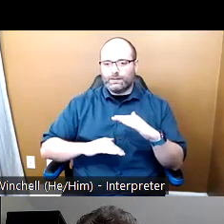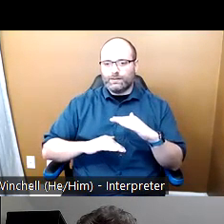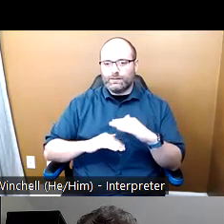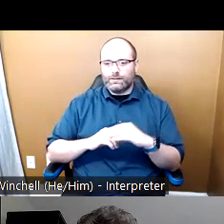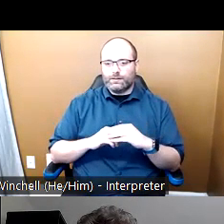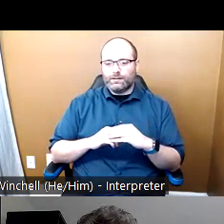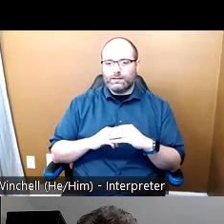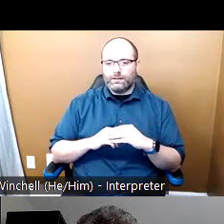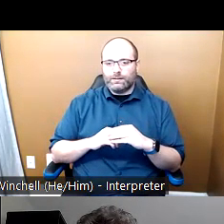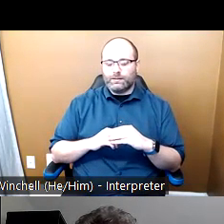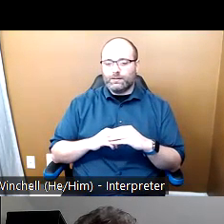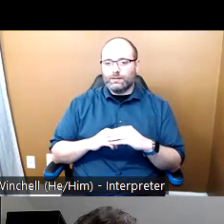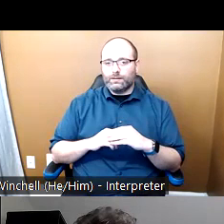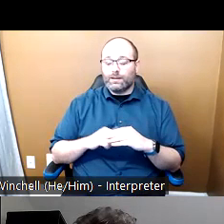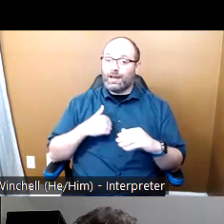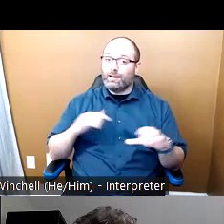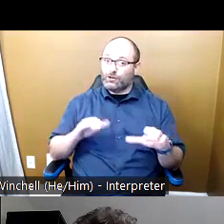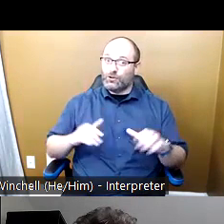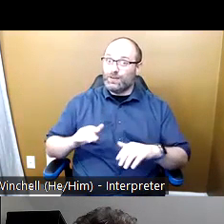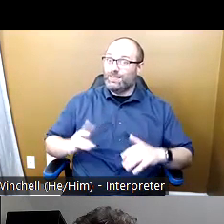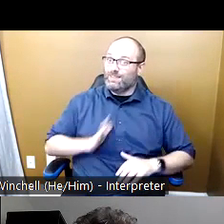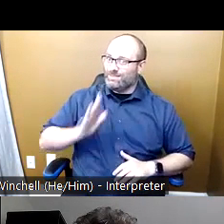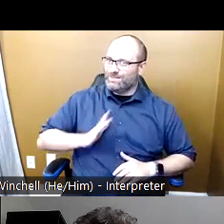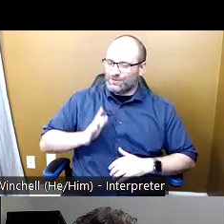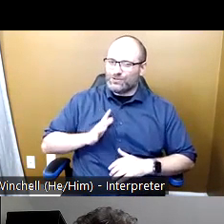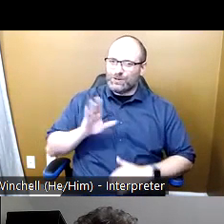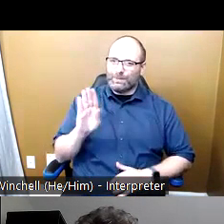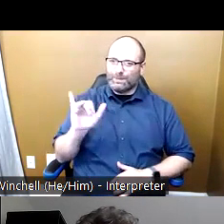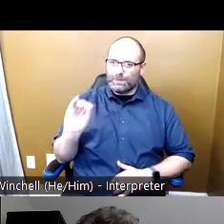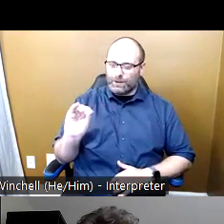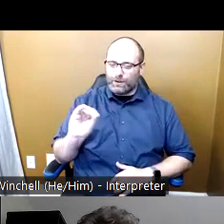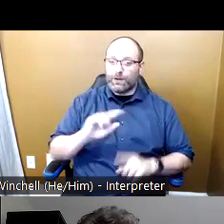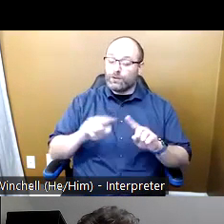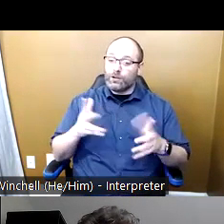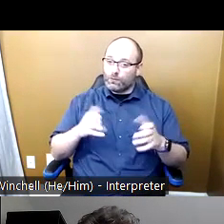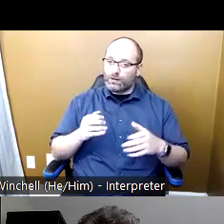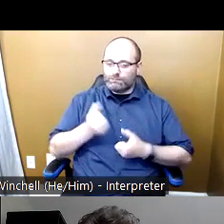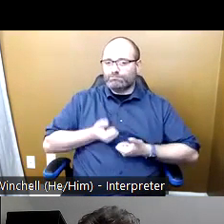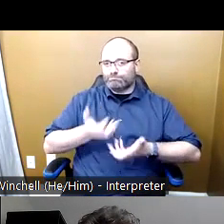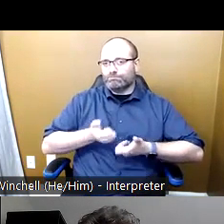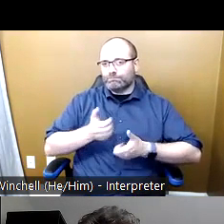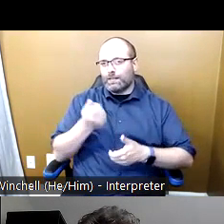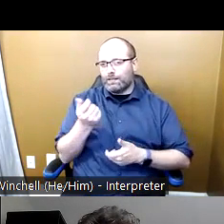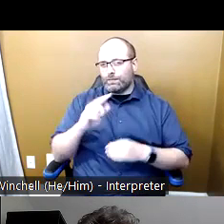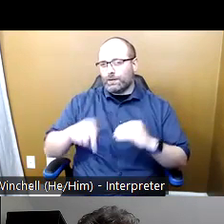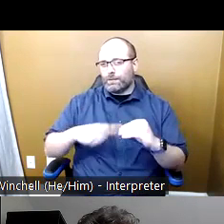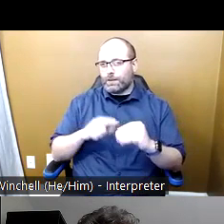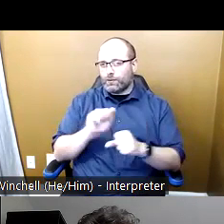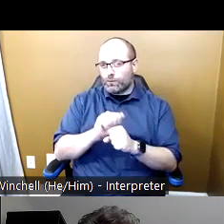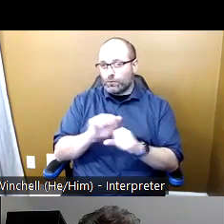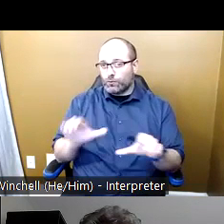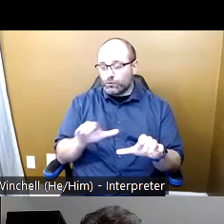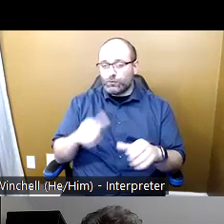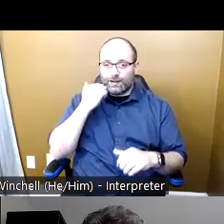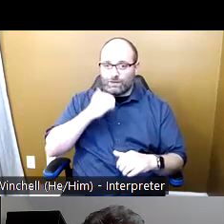you today is, I just did the official biography, but if you want to share with us a little bit about the work that you do in every